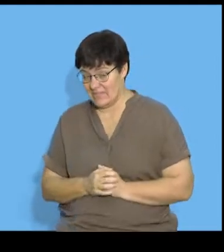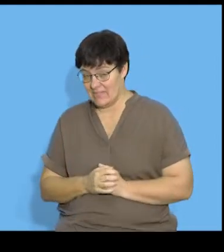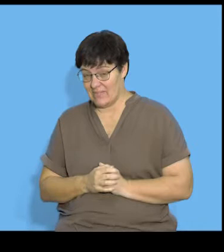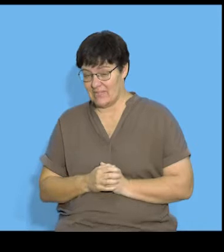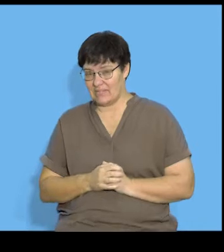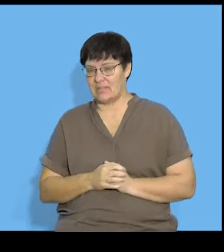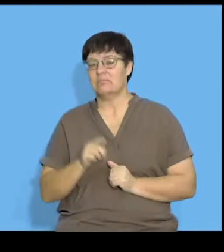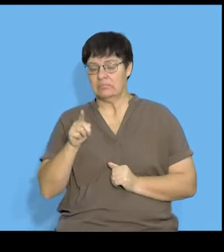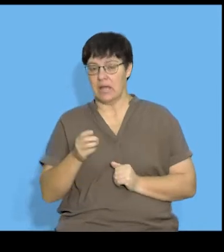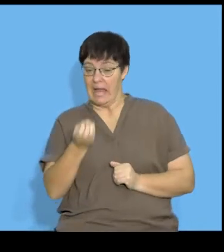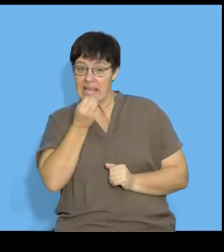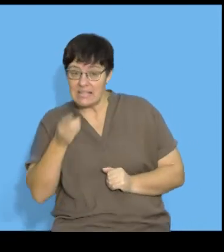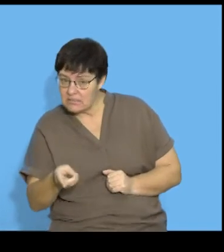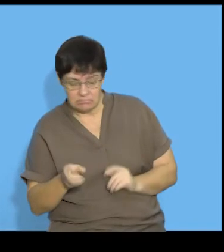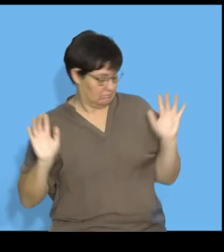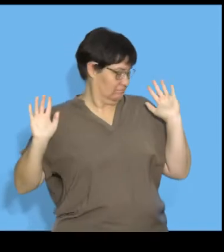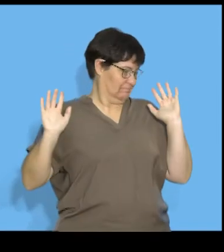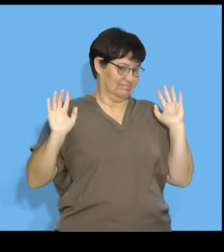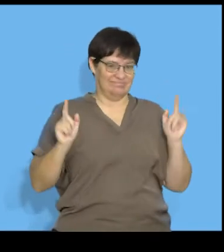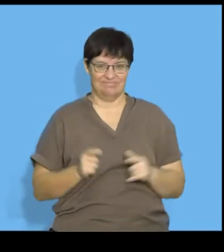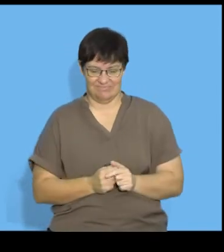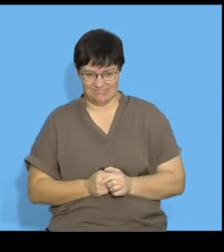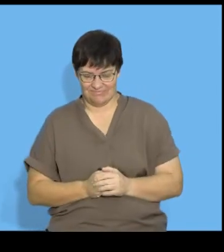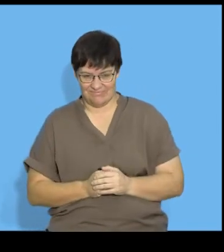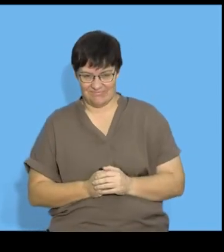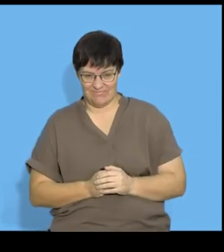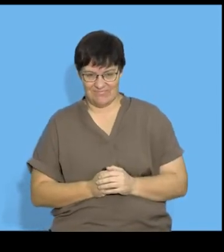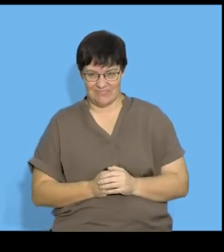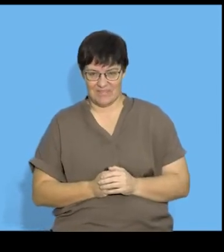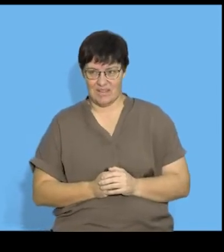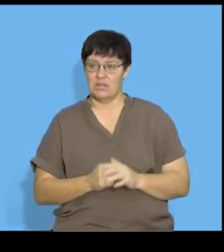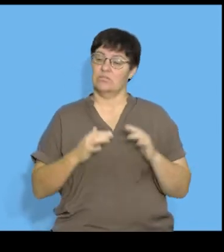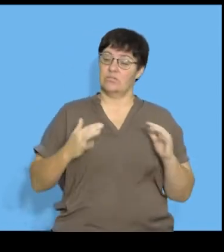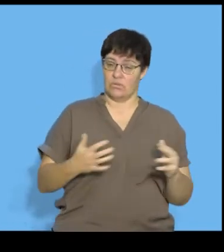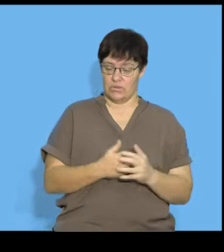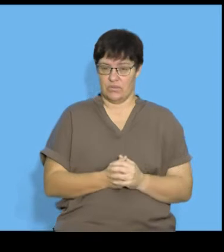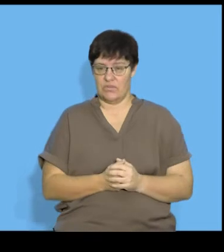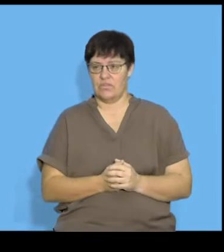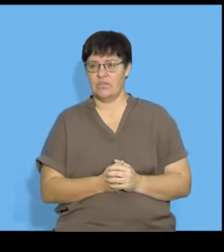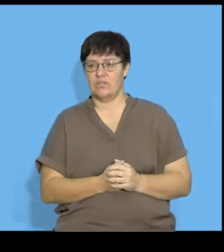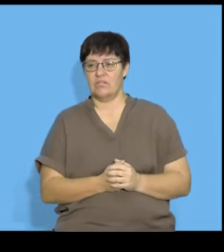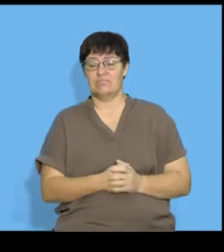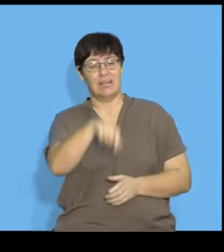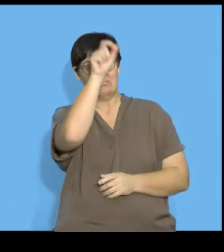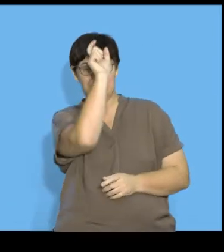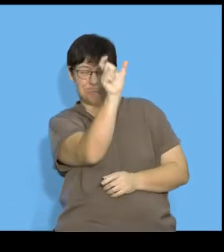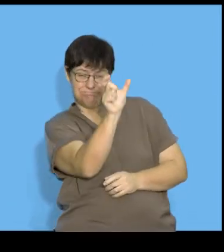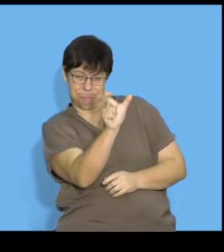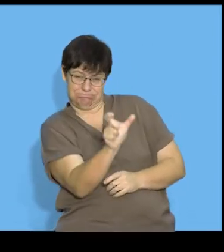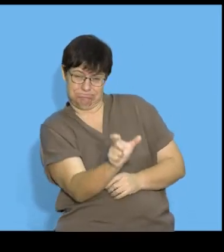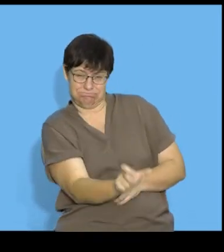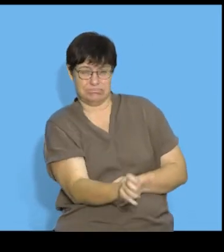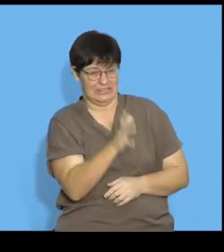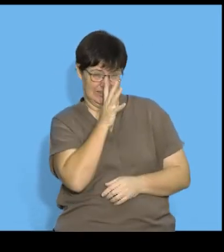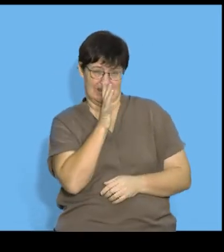would stop me from eating it before I get sick. Okay, now there's a lot of terminology here when it